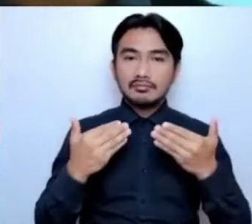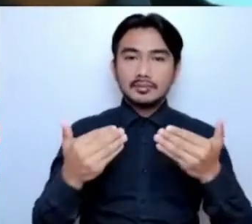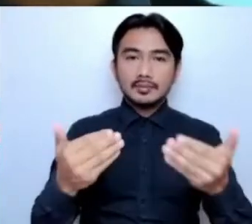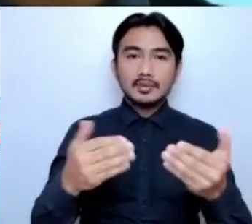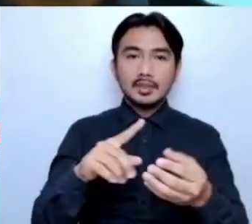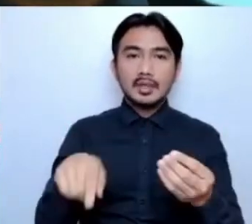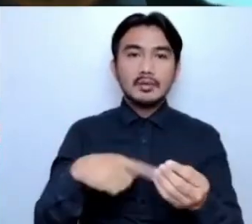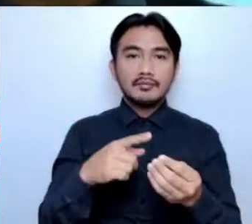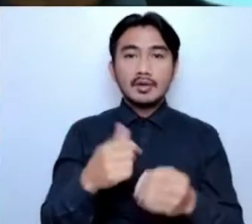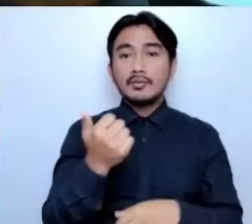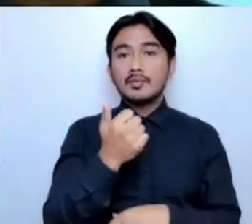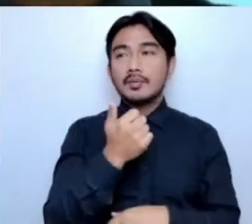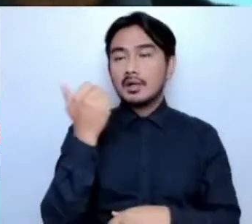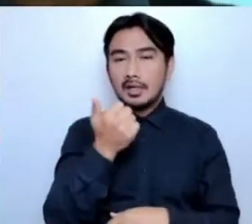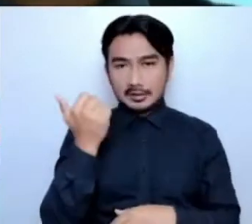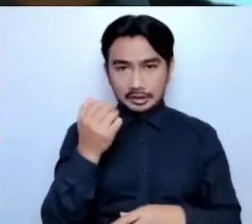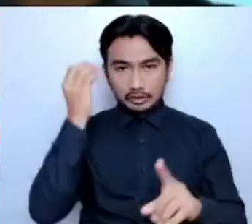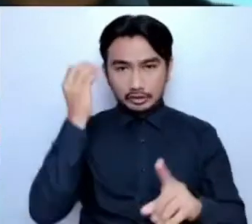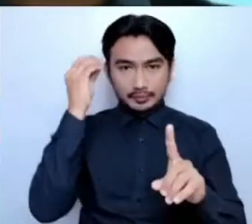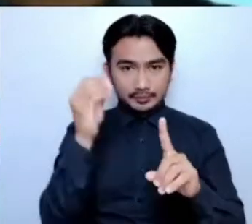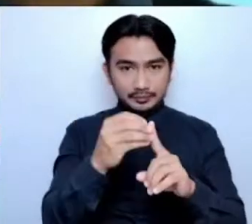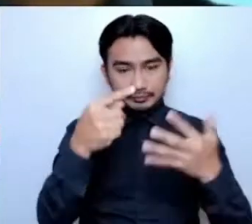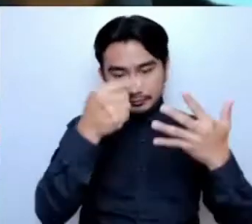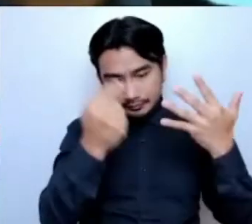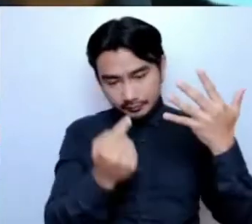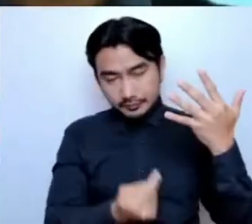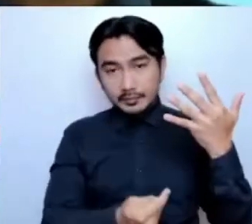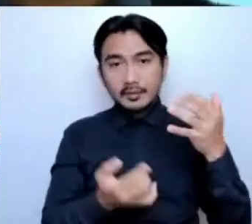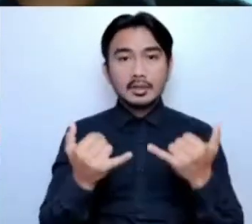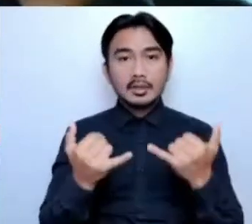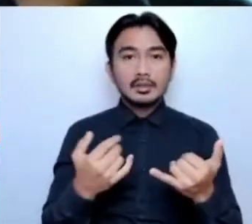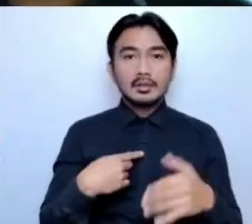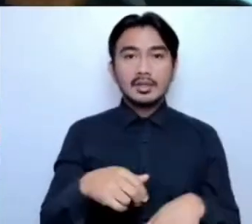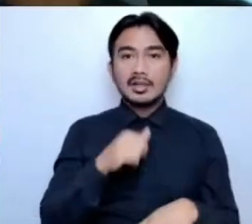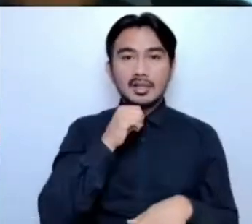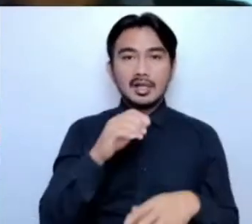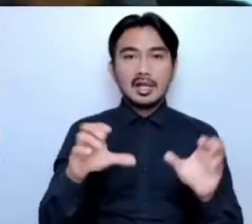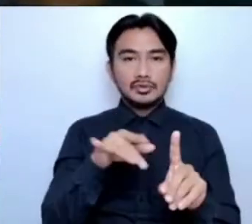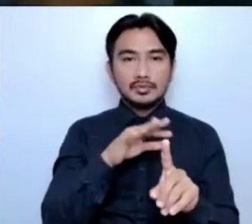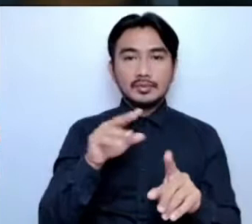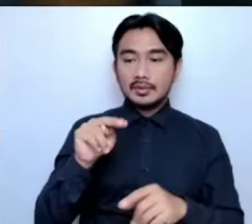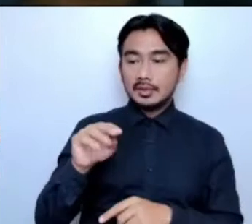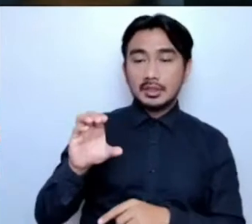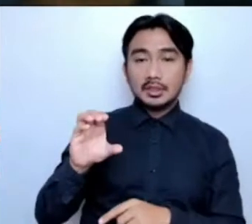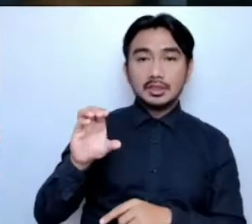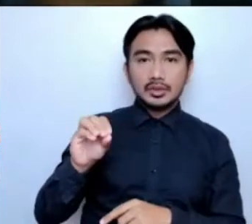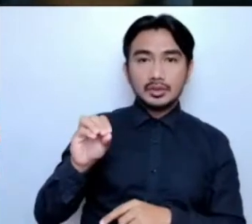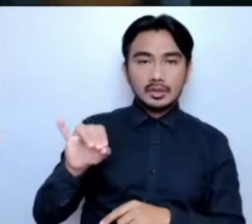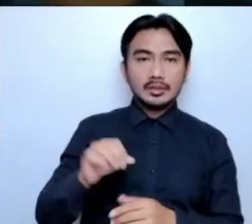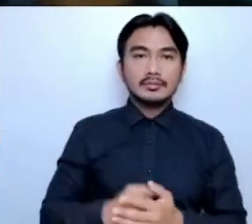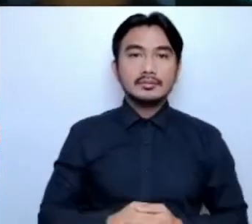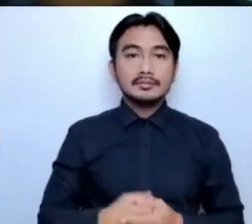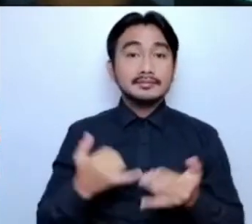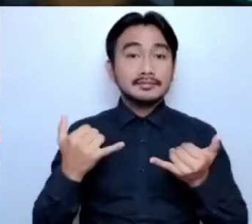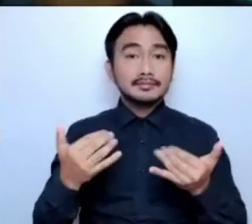of the objectives, which have non-classroom observable indicators. We will